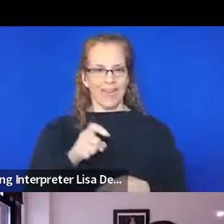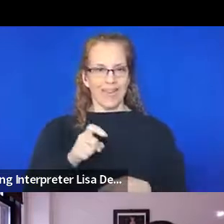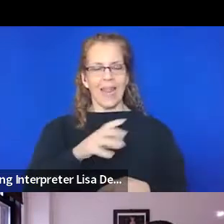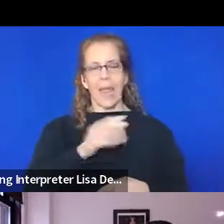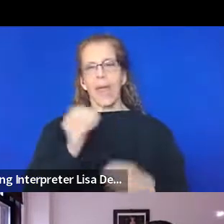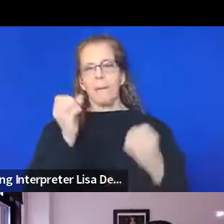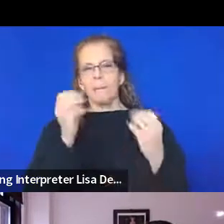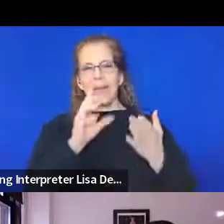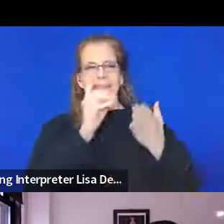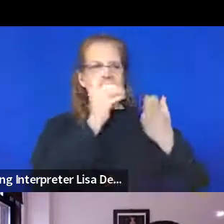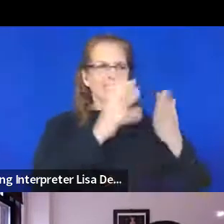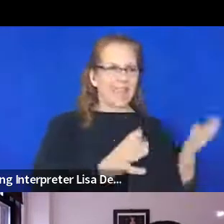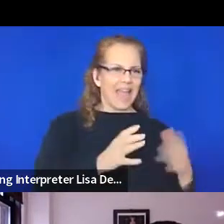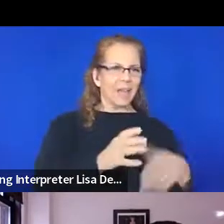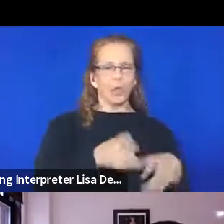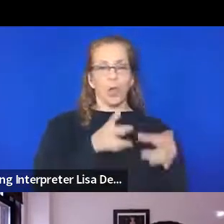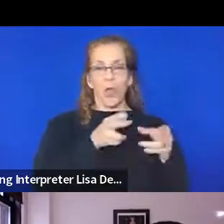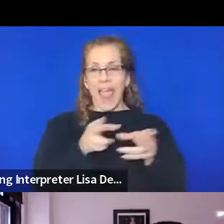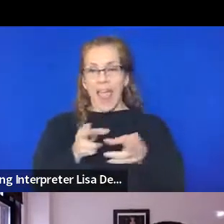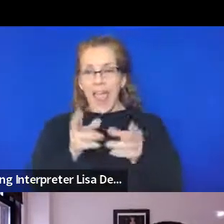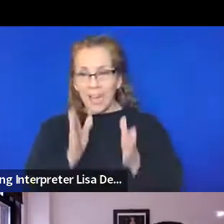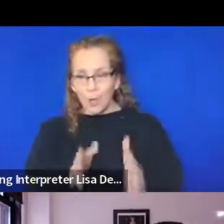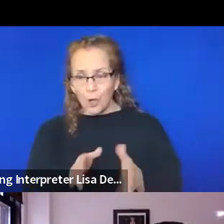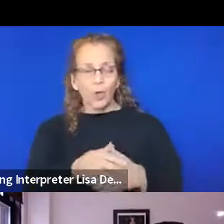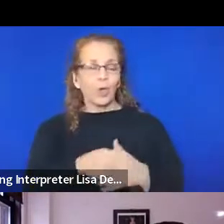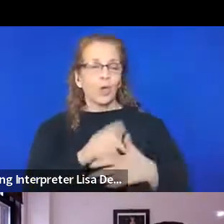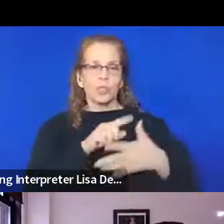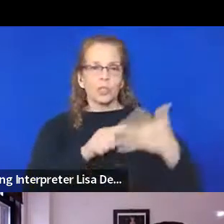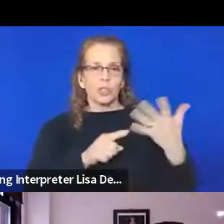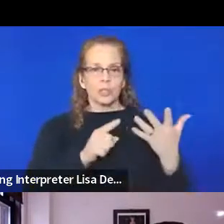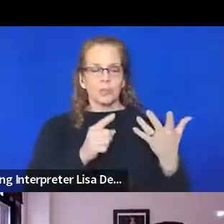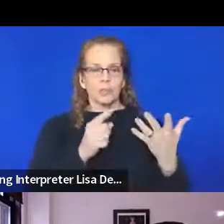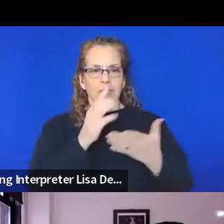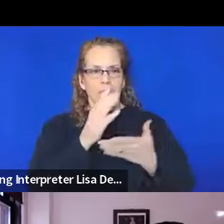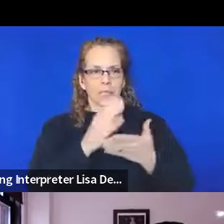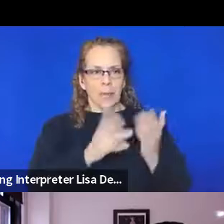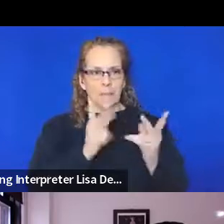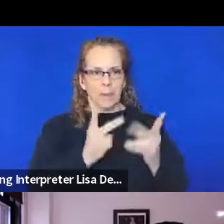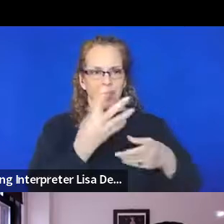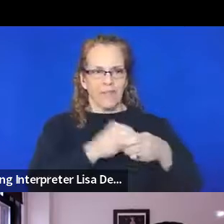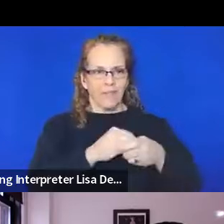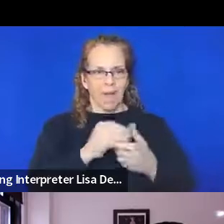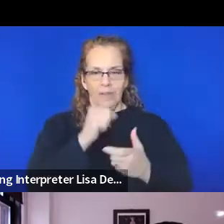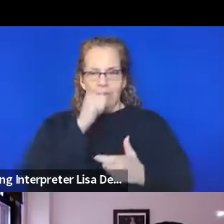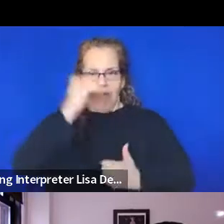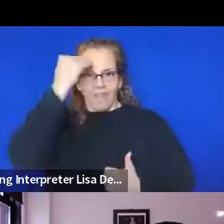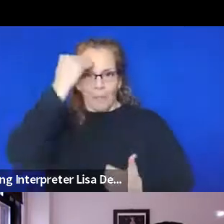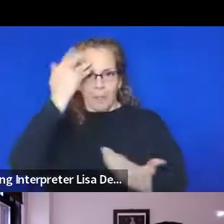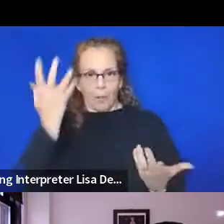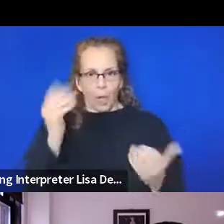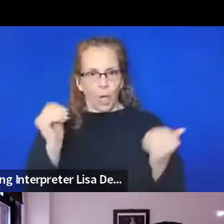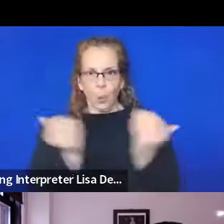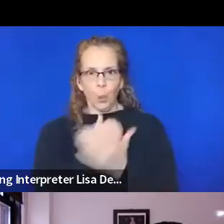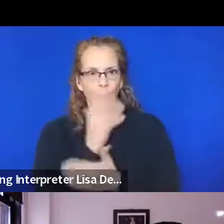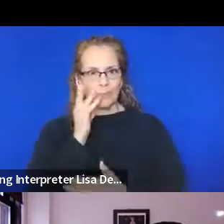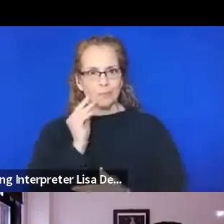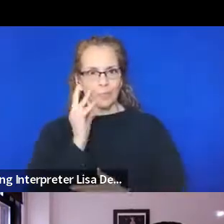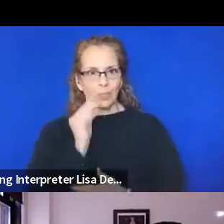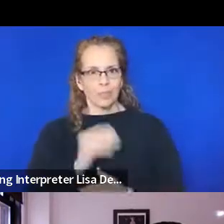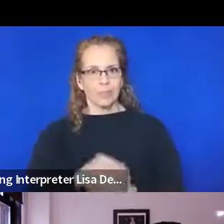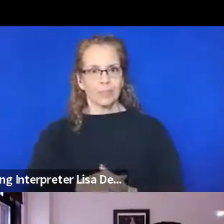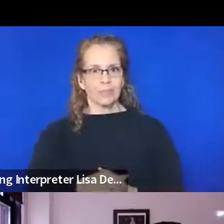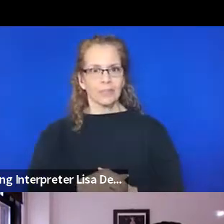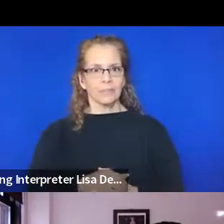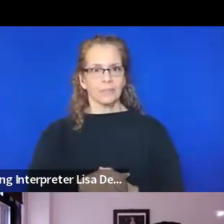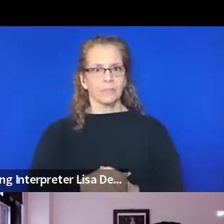there were editors, there were, it was just a completely unfamiliar shape of things, and that